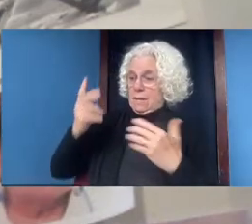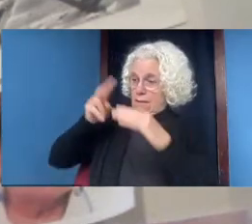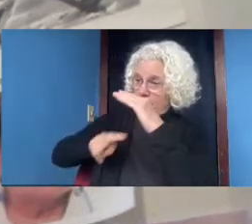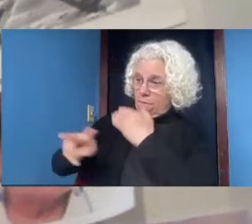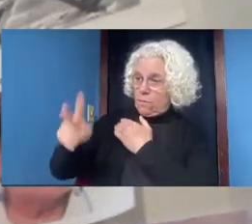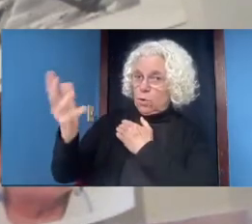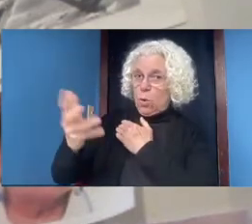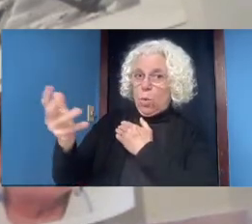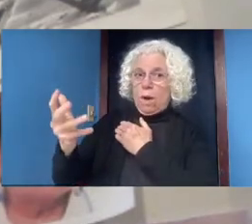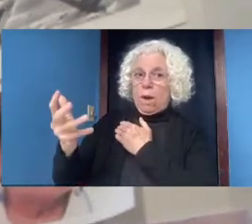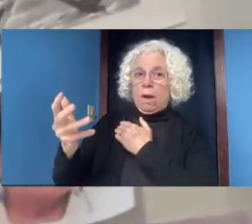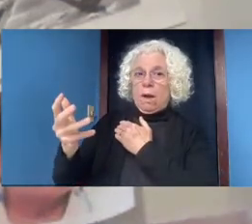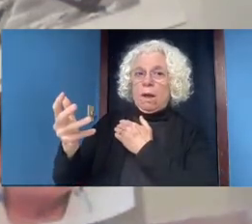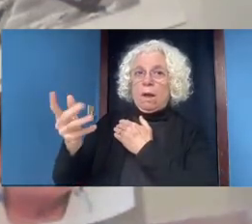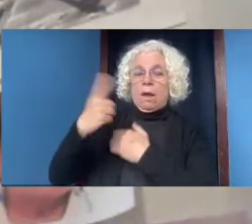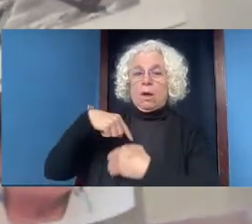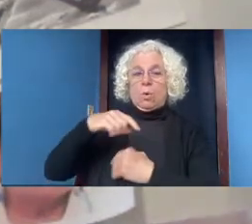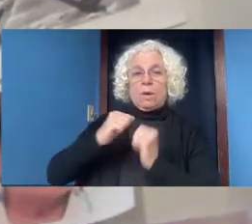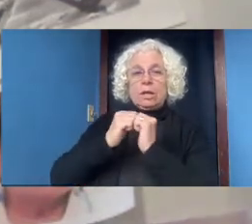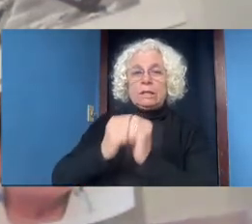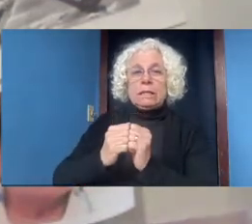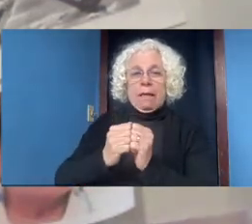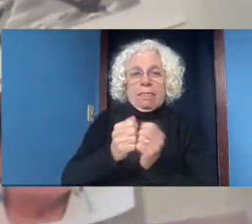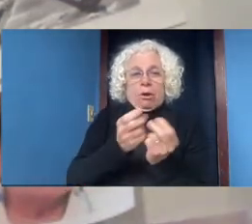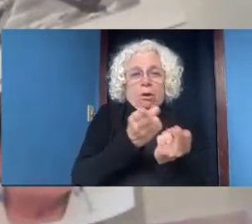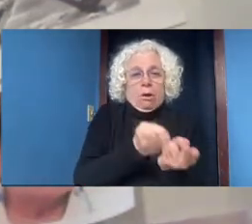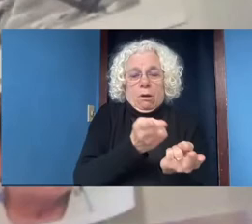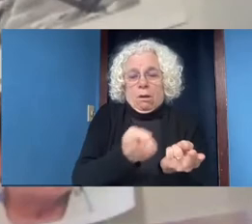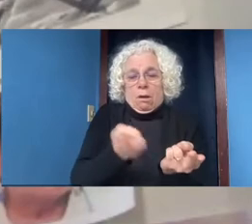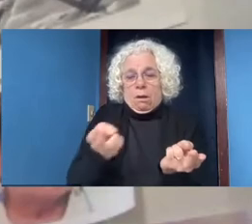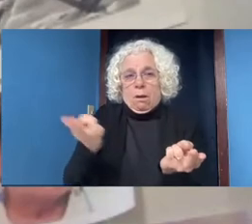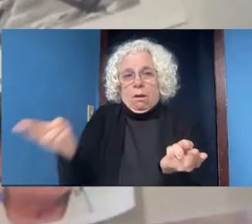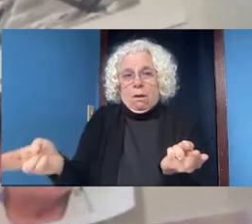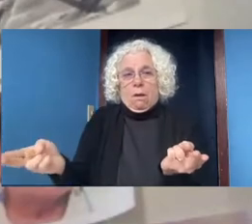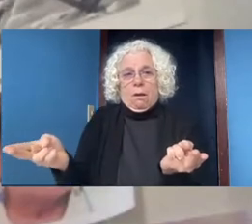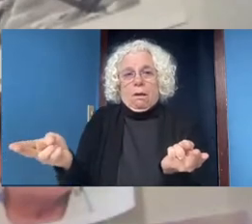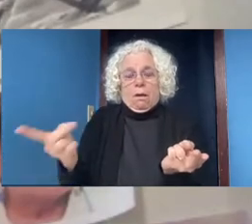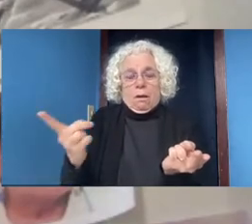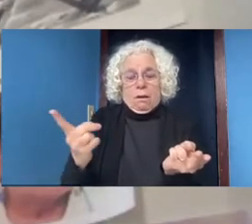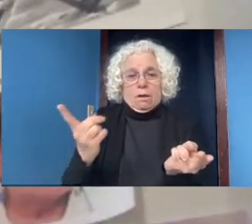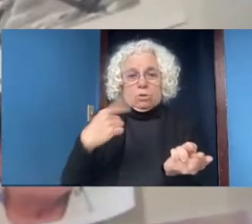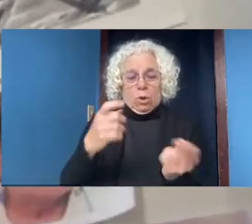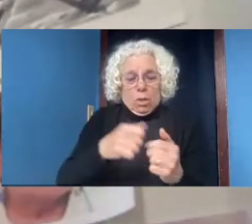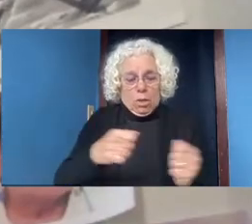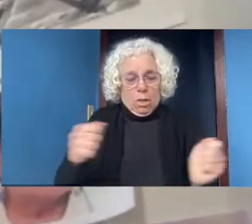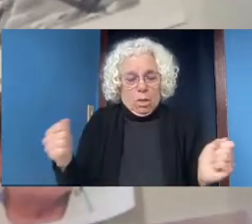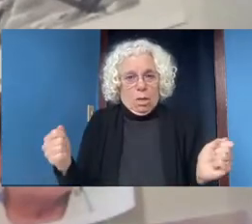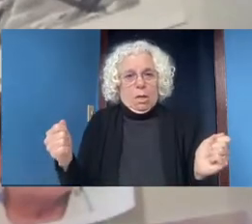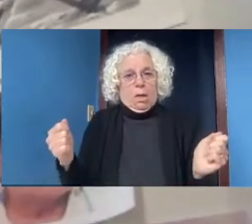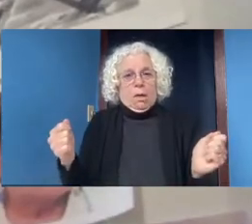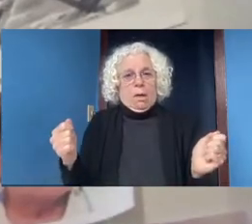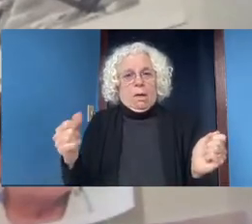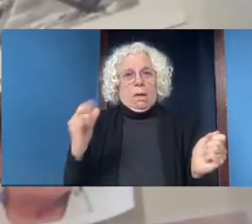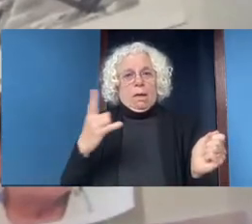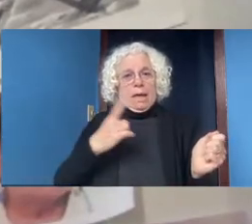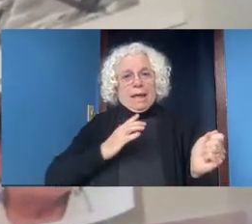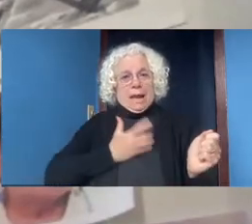souls slit open, raw and bleeding. We embrace and rub the wounds together.